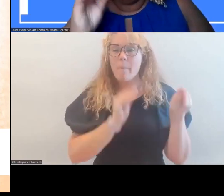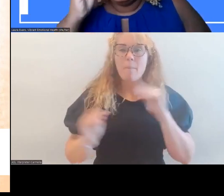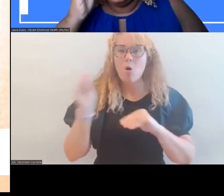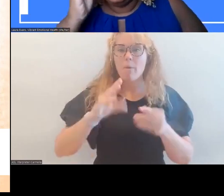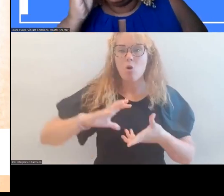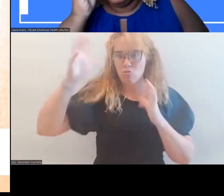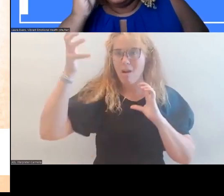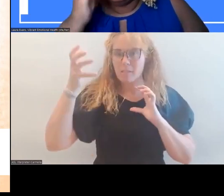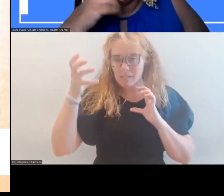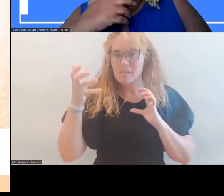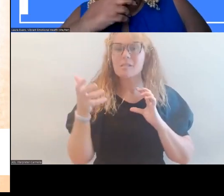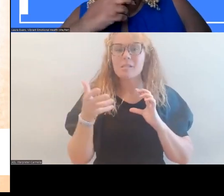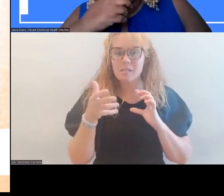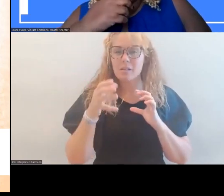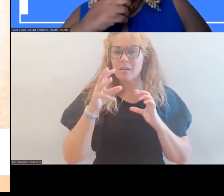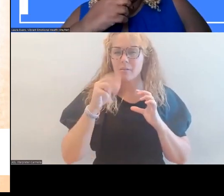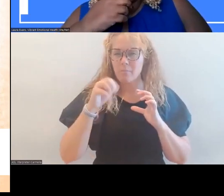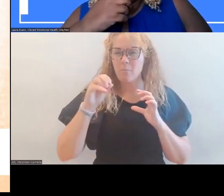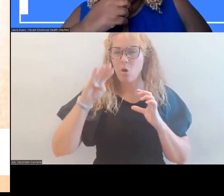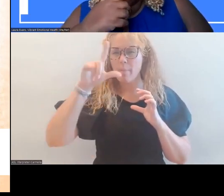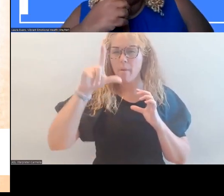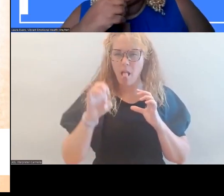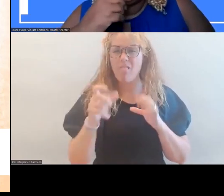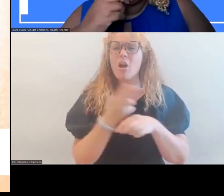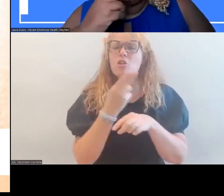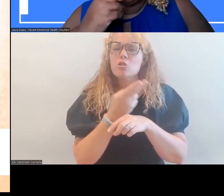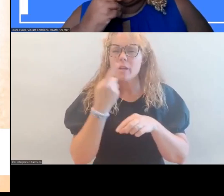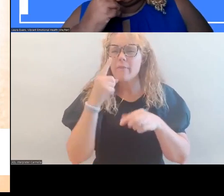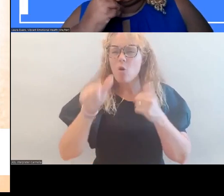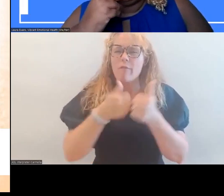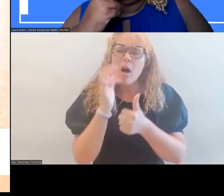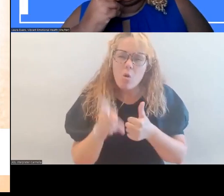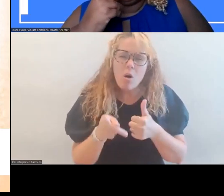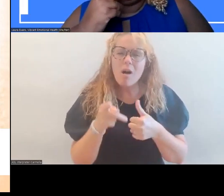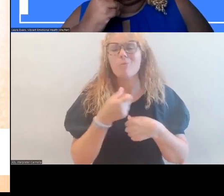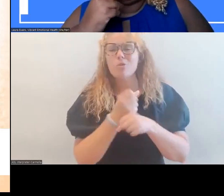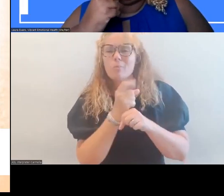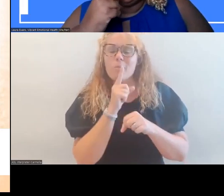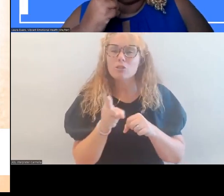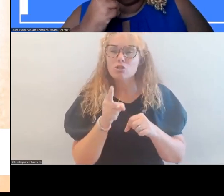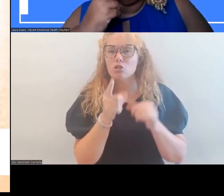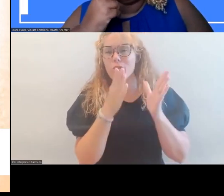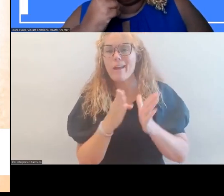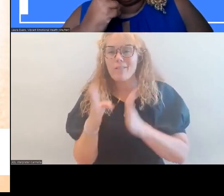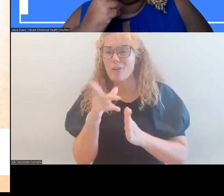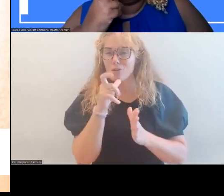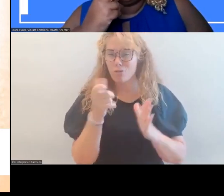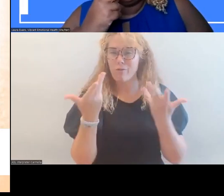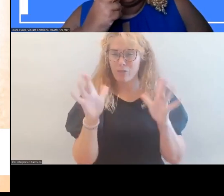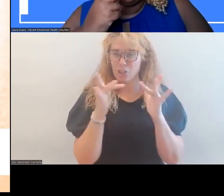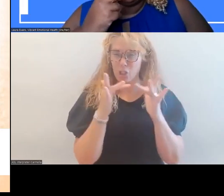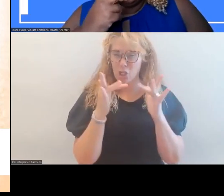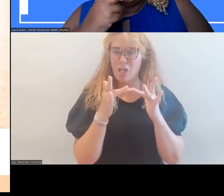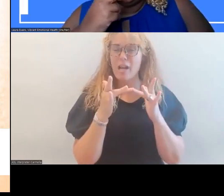crisis. And they're using this to help do follow-up and ensure that individuals who have made contact either